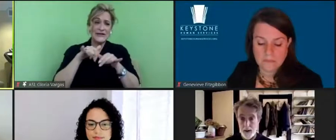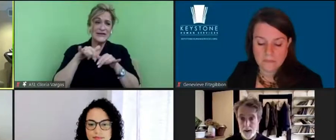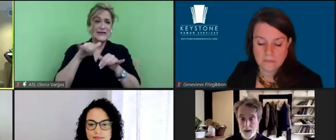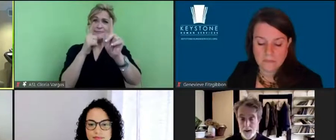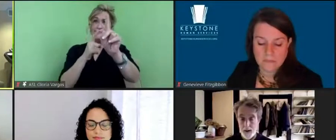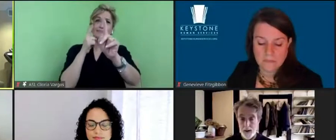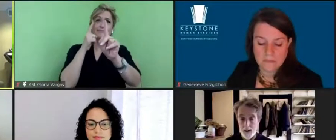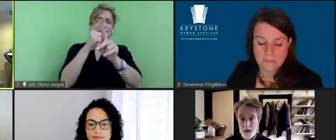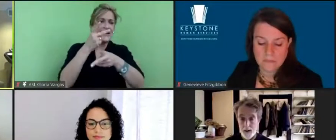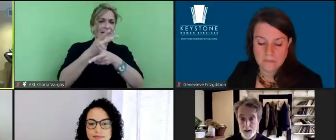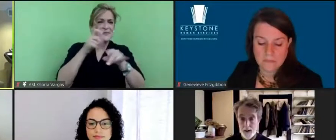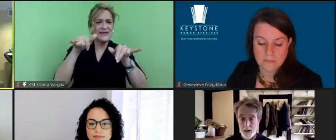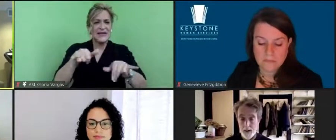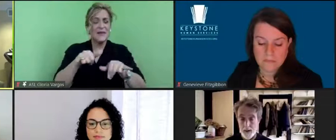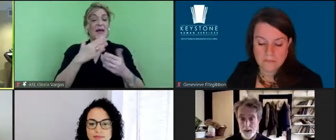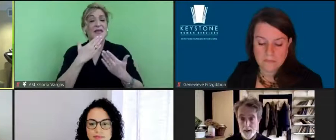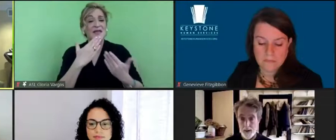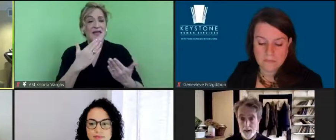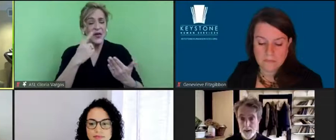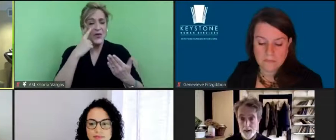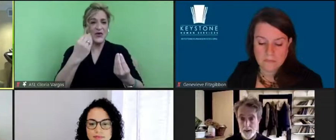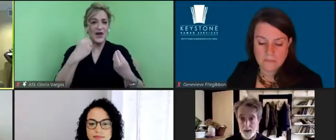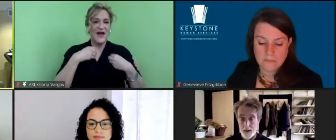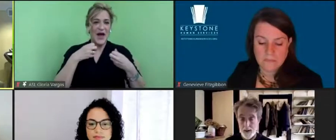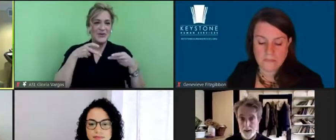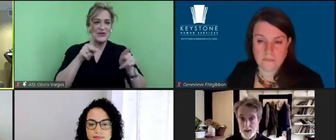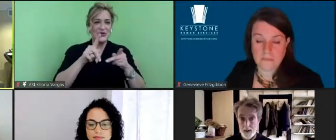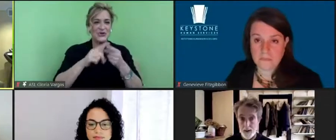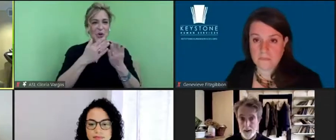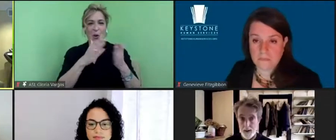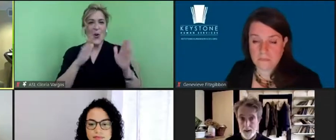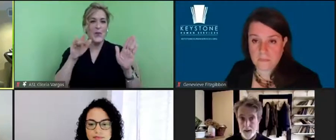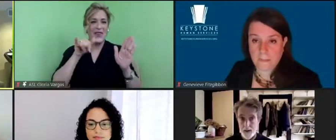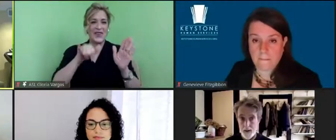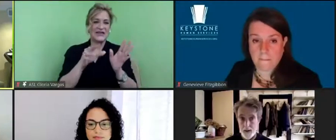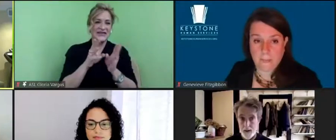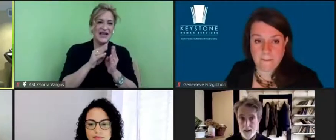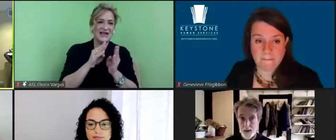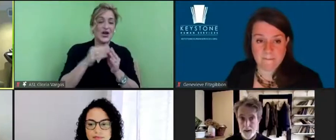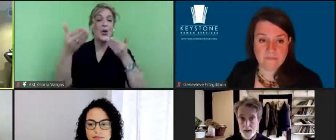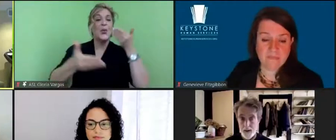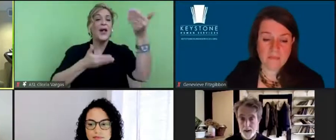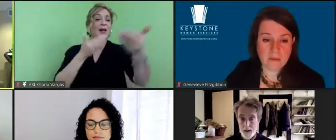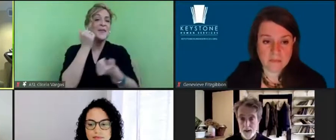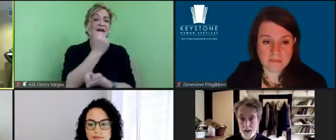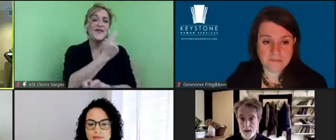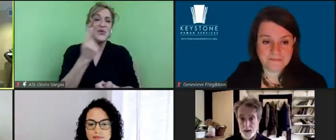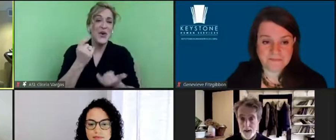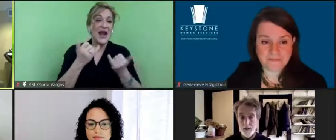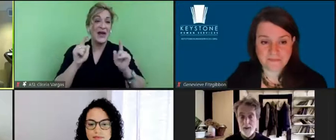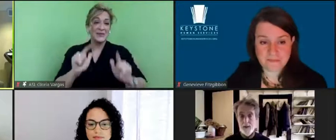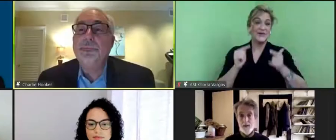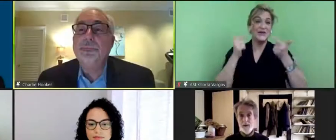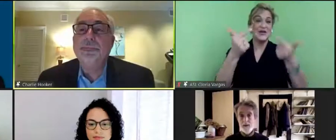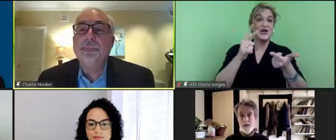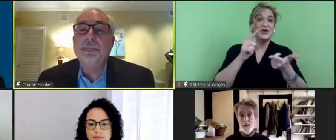much for this opportunity to open this session. Welcome everyone, and I'll now turn the floor back over to Genevieve. Thank